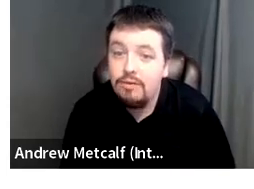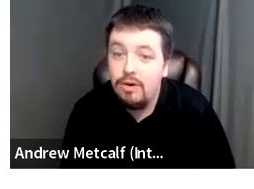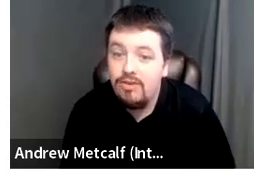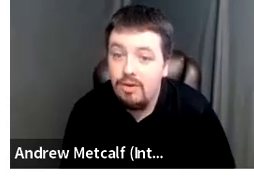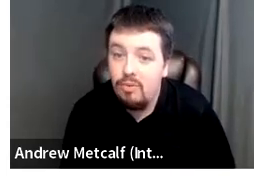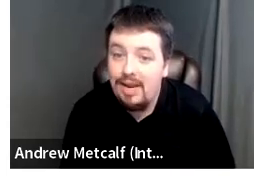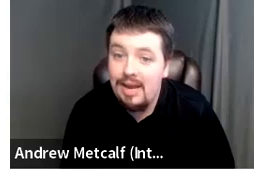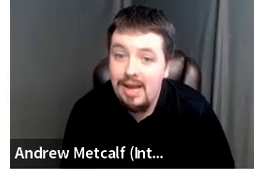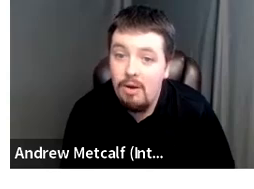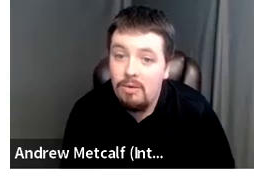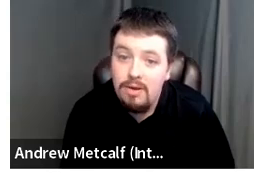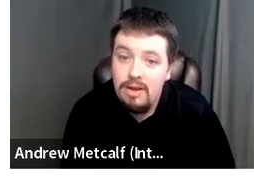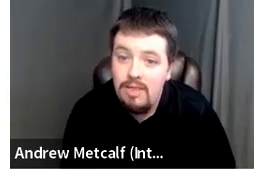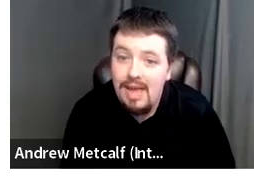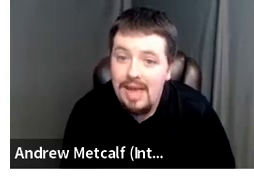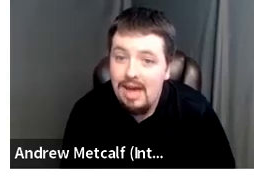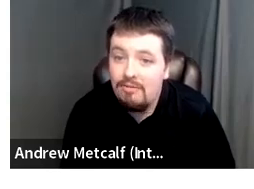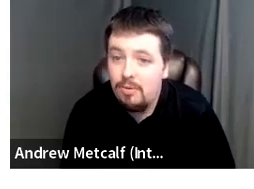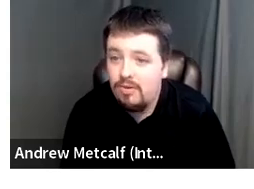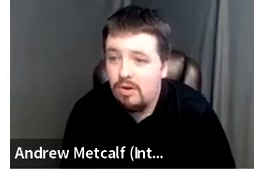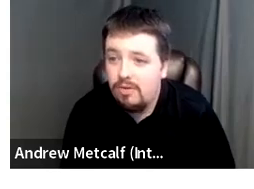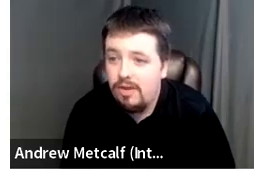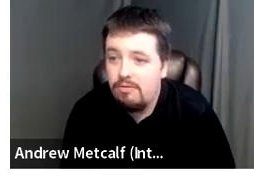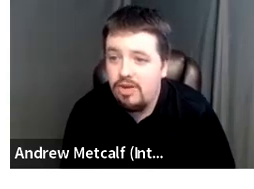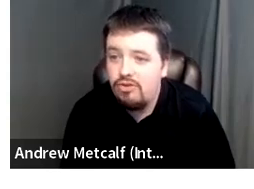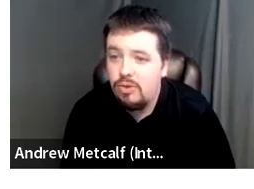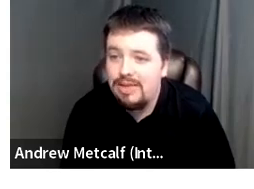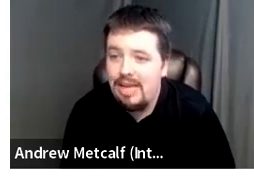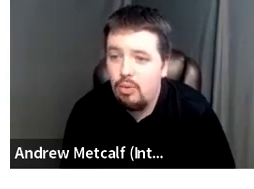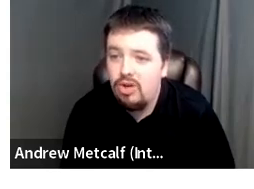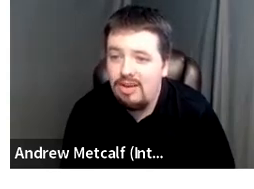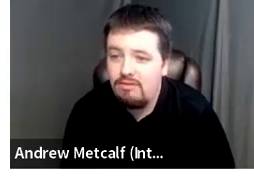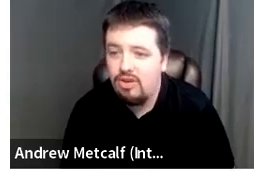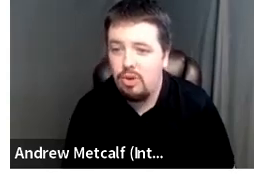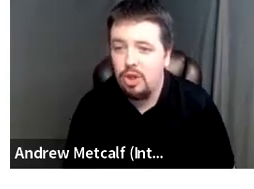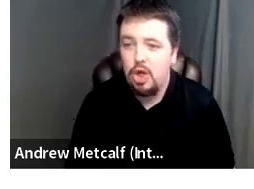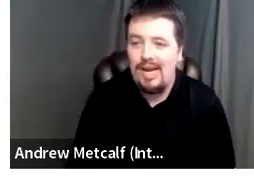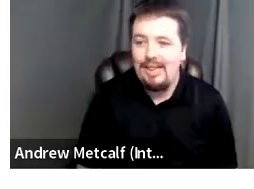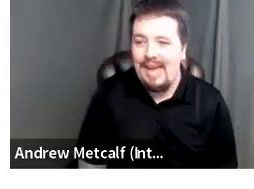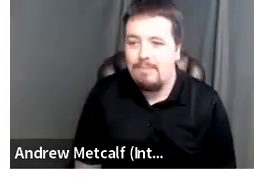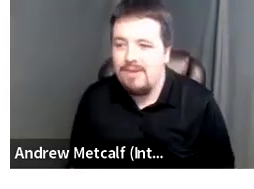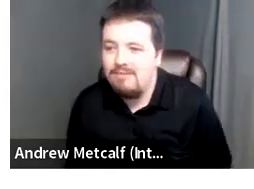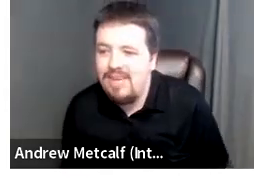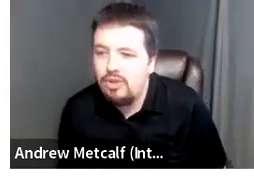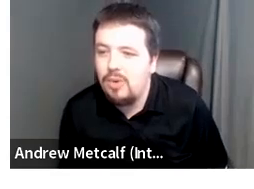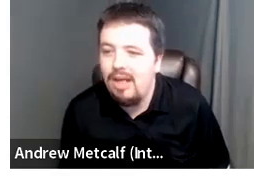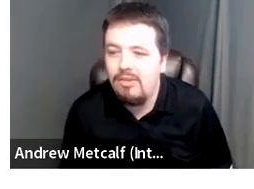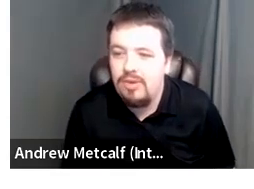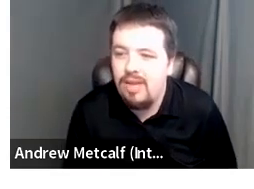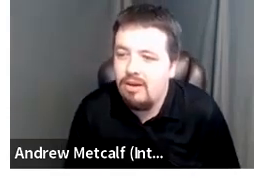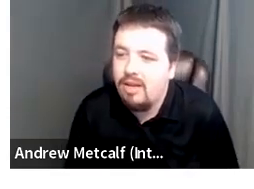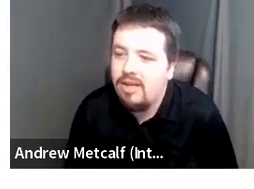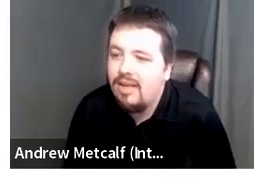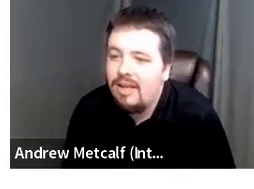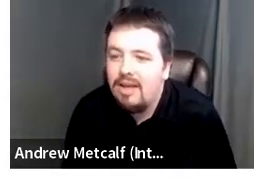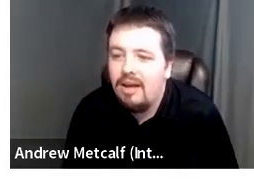Gallaudet University right now, they have what's called their Visual Language and Visual Learning Lab. V2L is